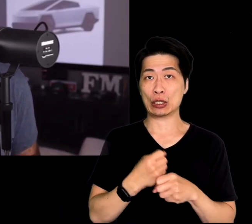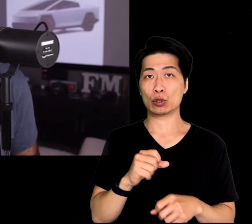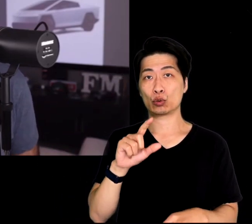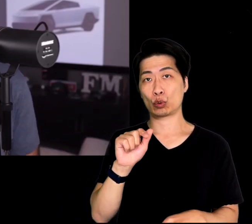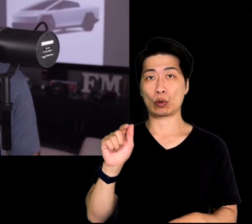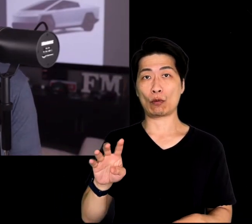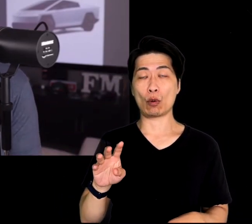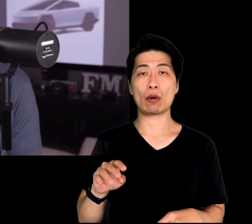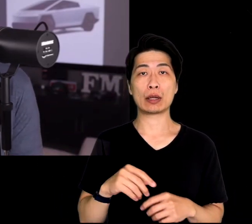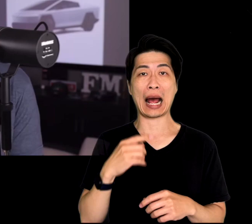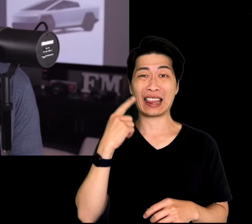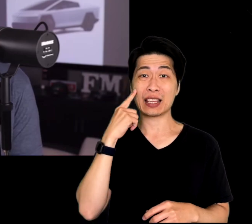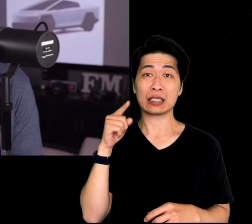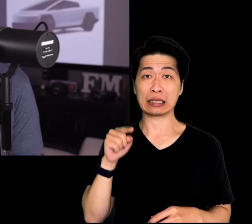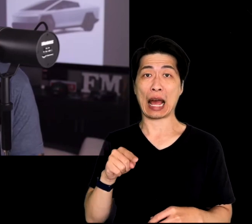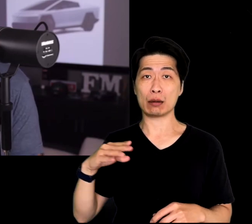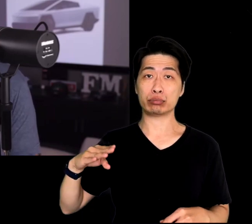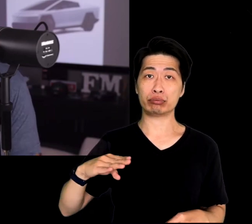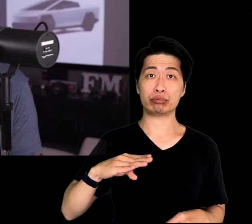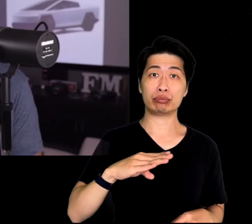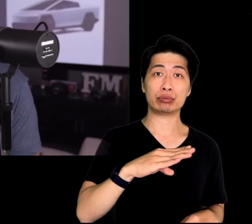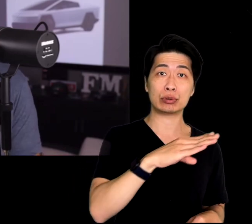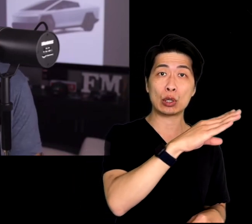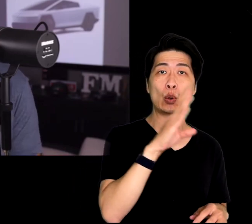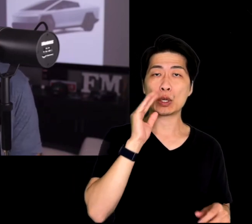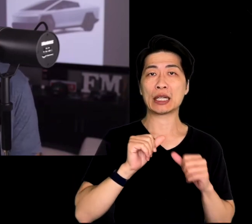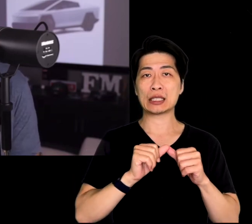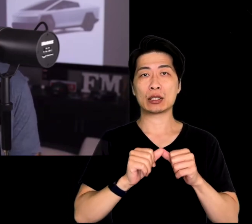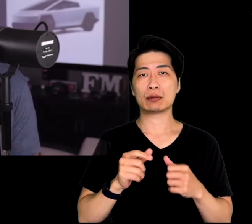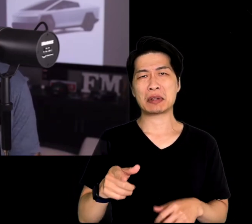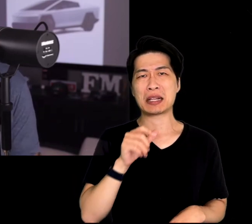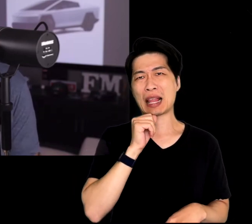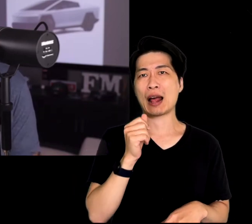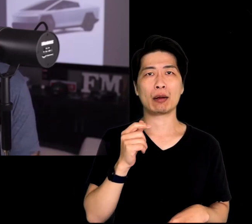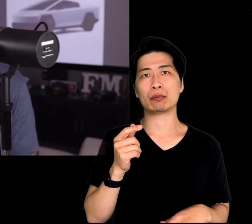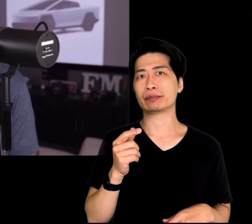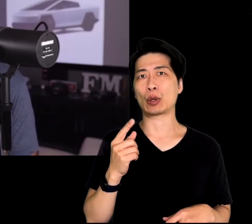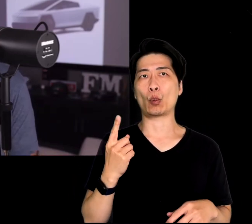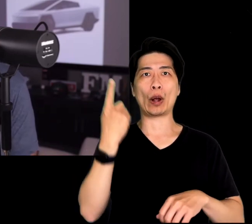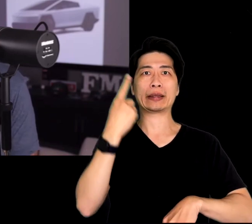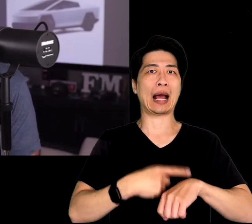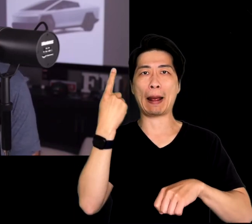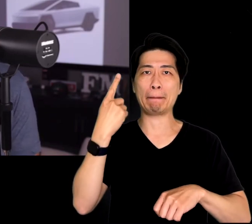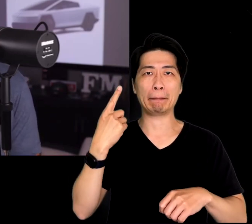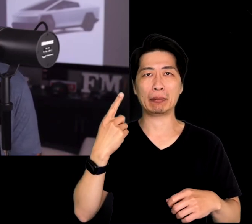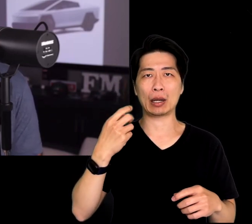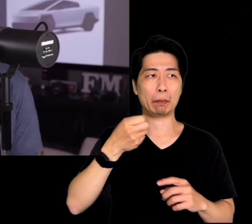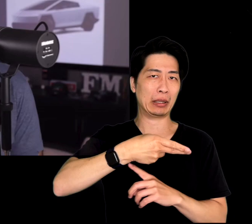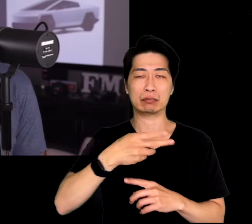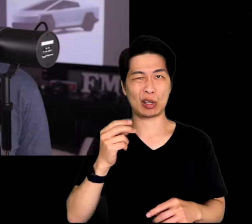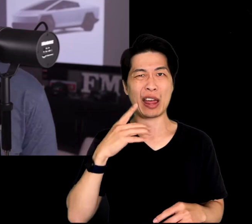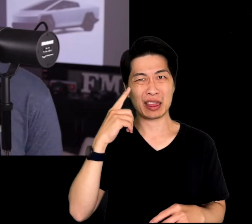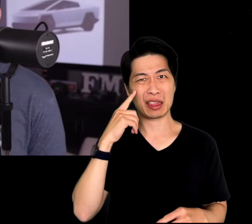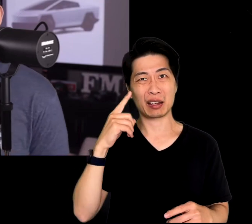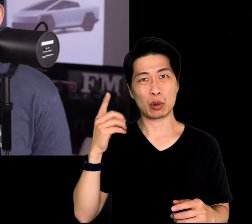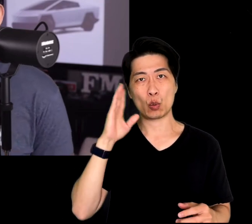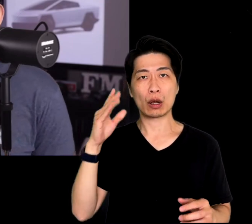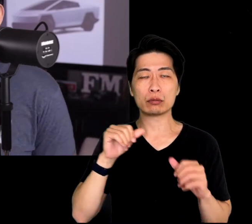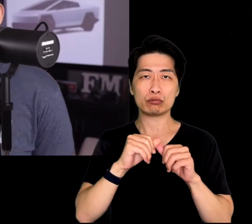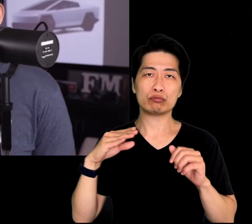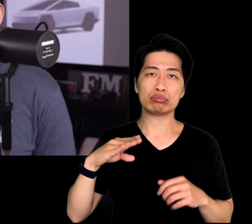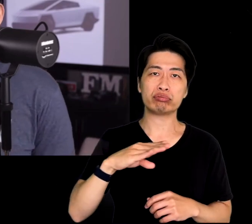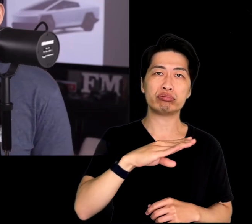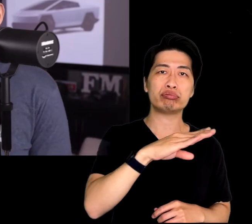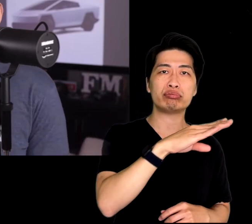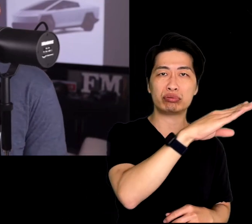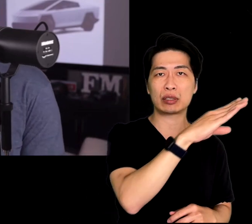will continue. This isn't sort of like this one-off thing. I do believe that this is going to be something that's going to continue well into the future.